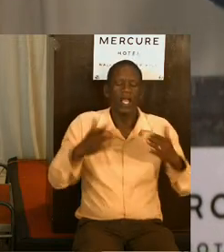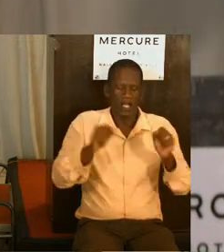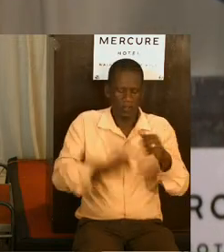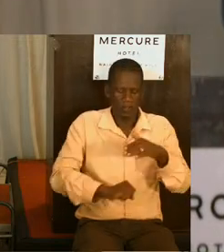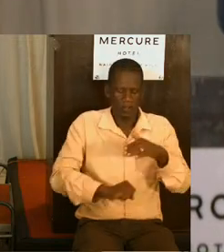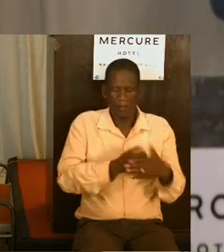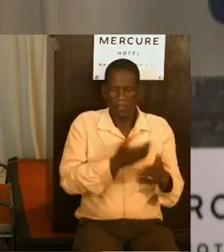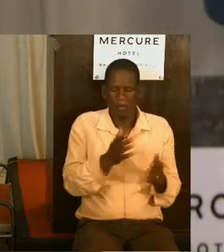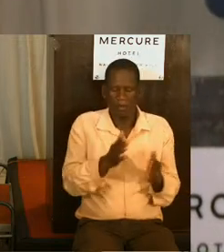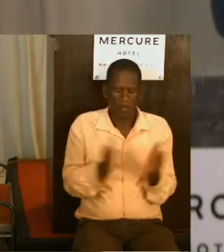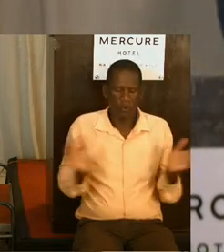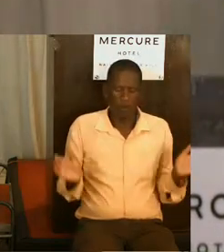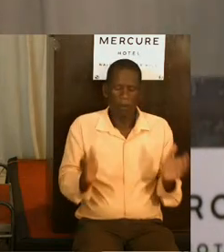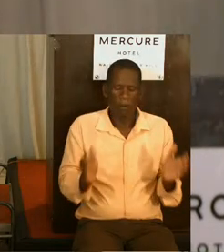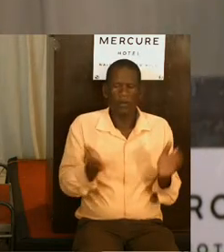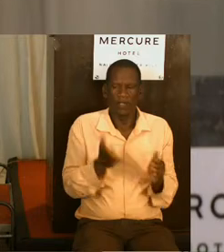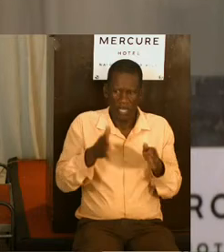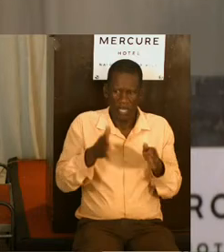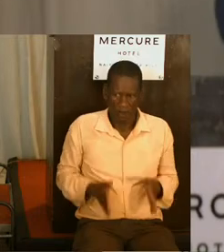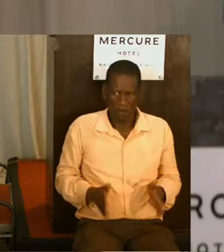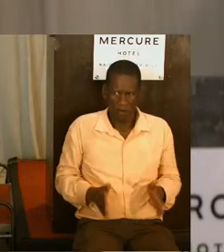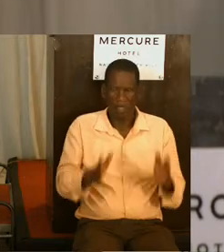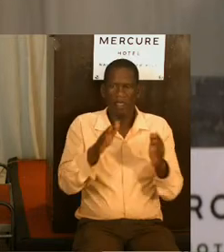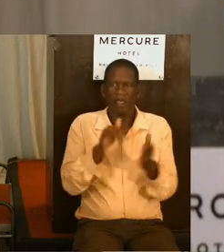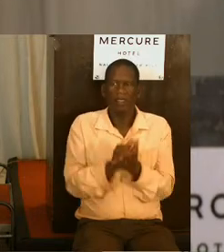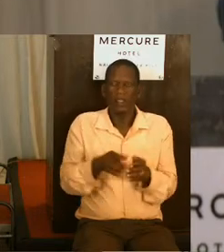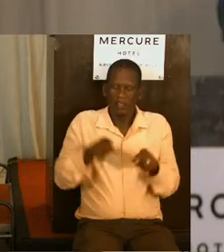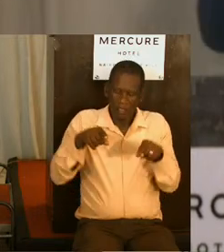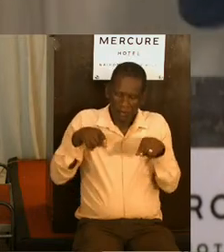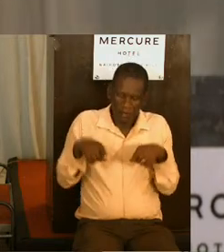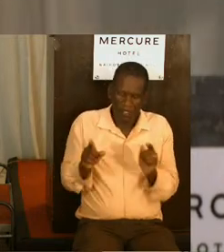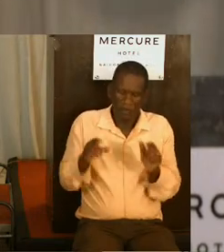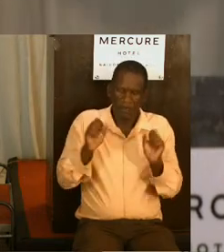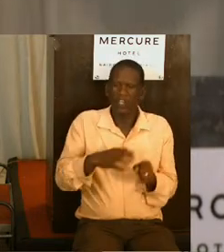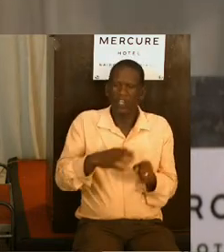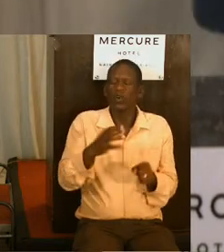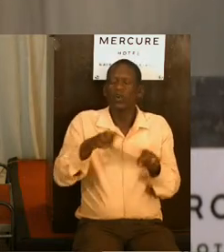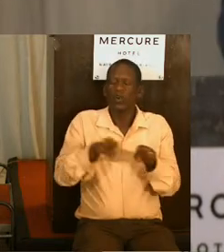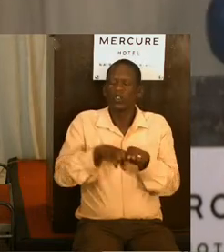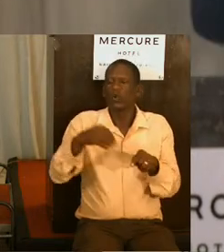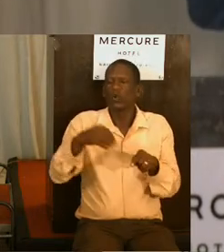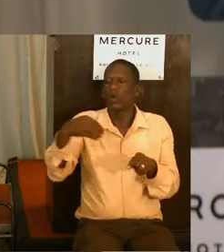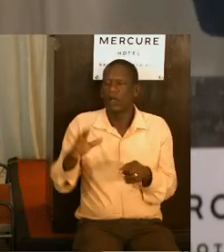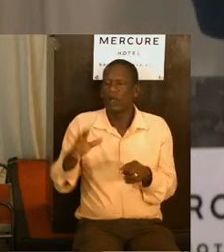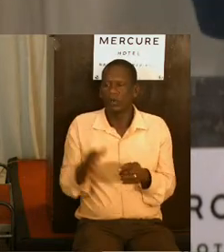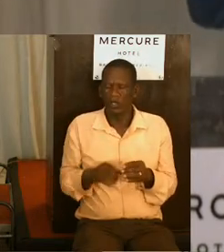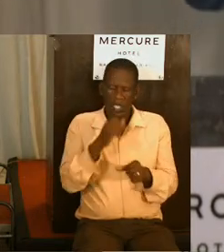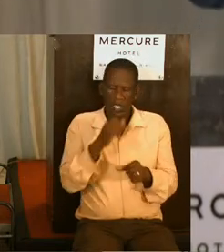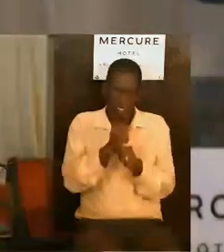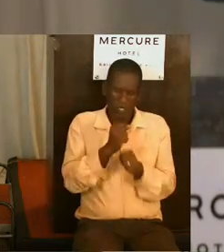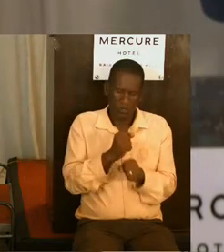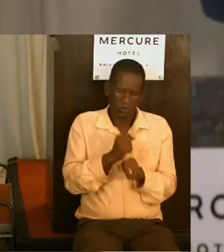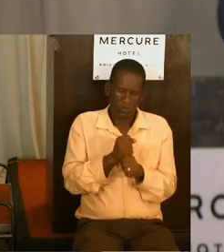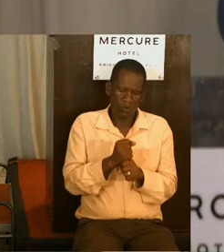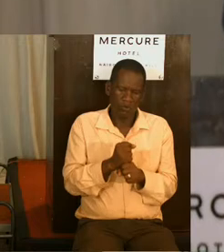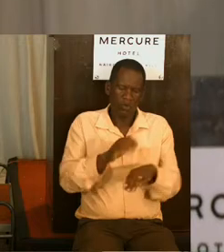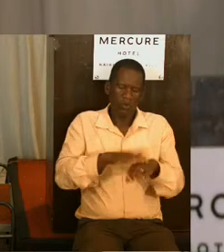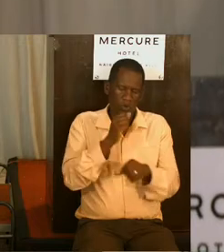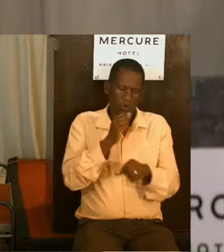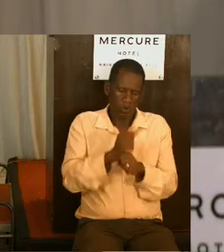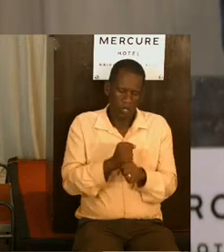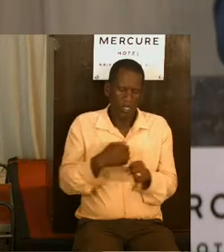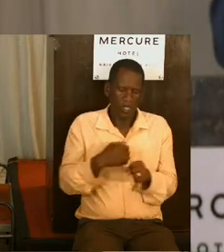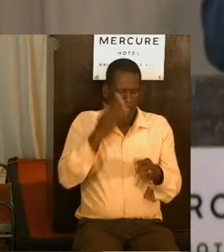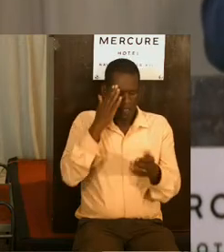do we support them and motivate them in a way that they themselves will also go out of the way to do uh good work